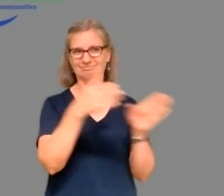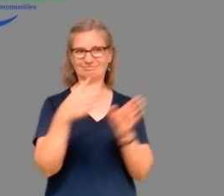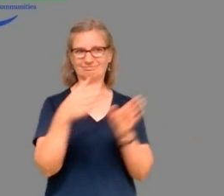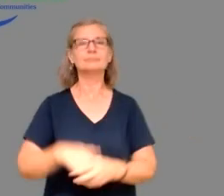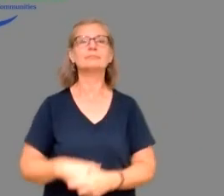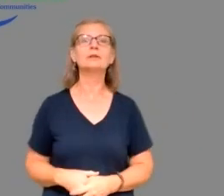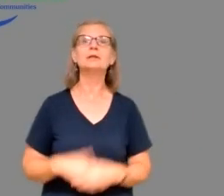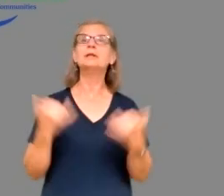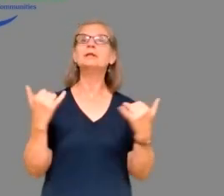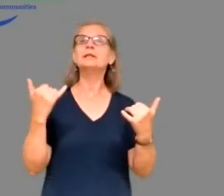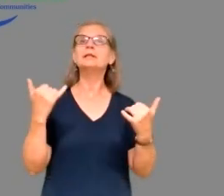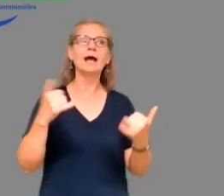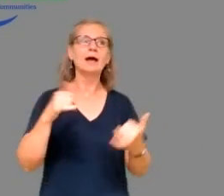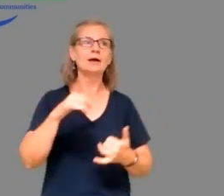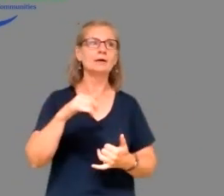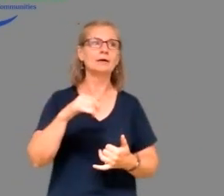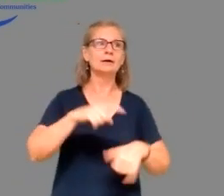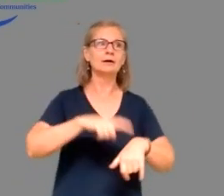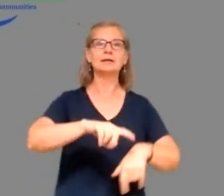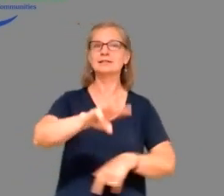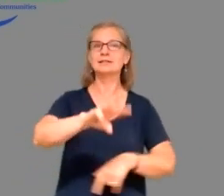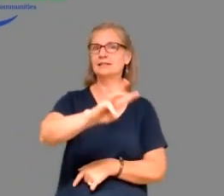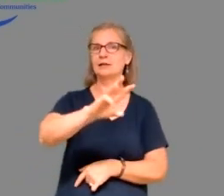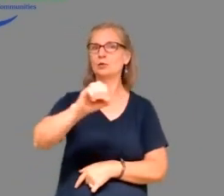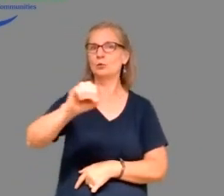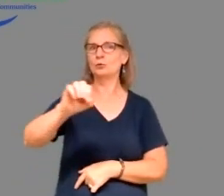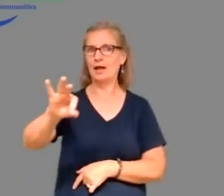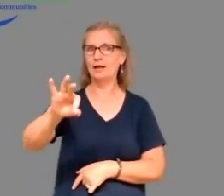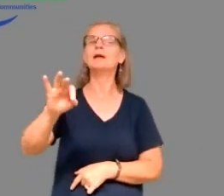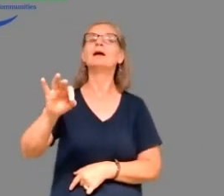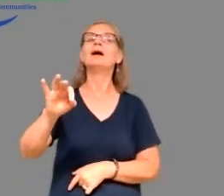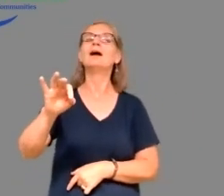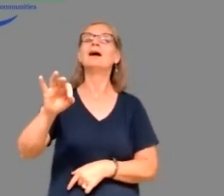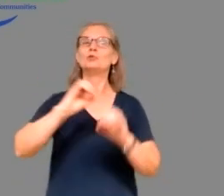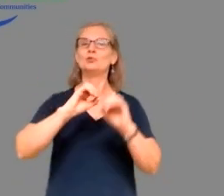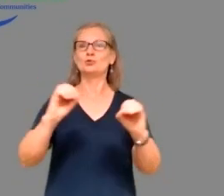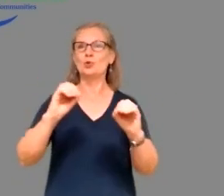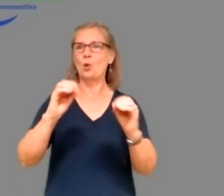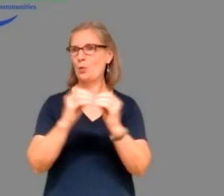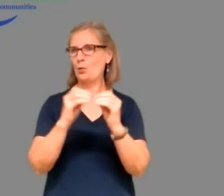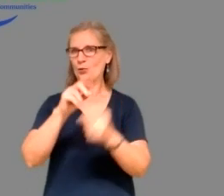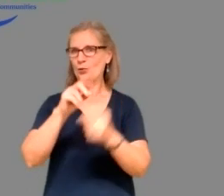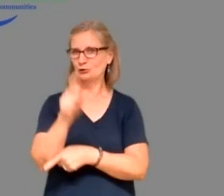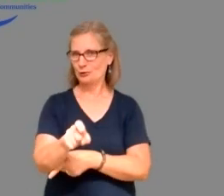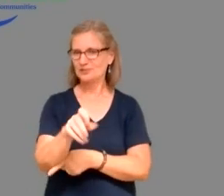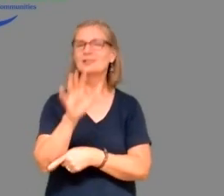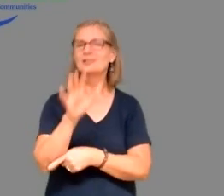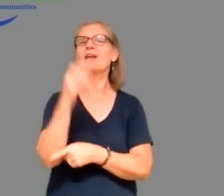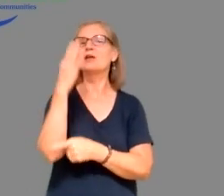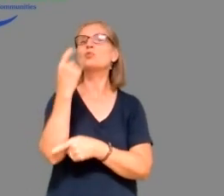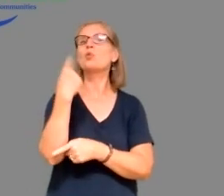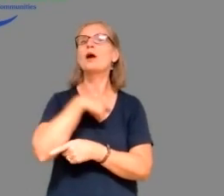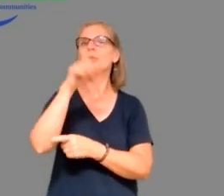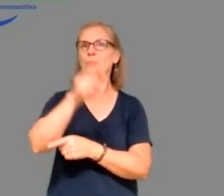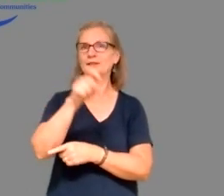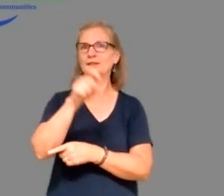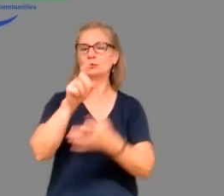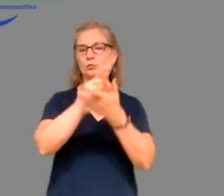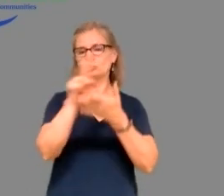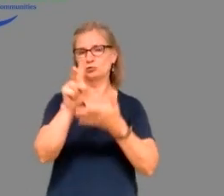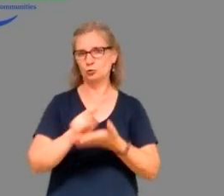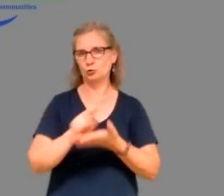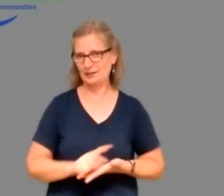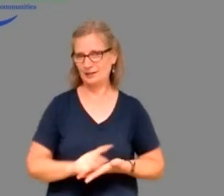It's 6:09. We've gone through all of our questions. This is why we have to do every other week or the second and fourth Friday or Friday, not Friday,